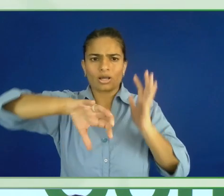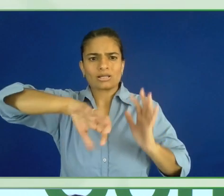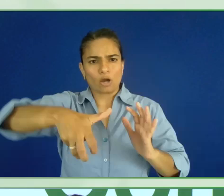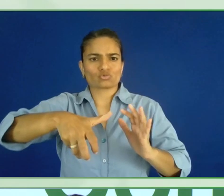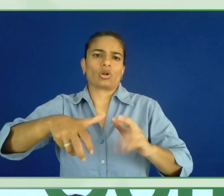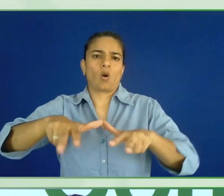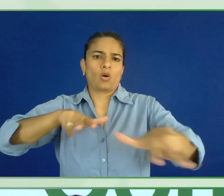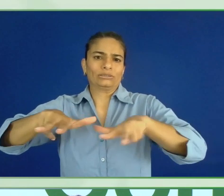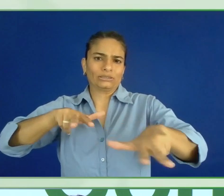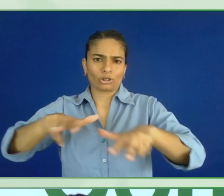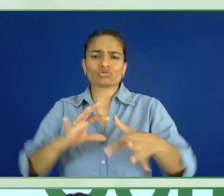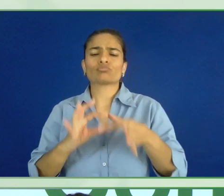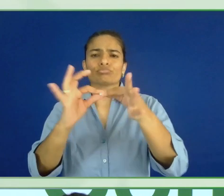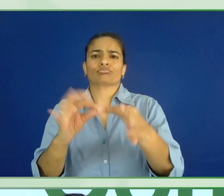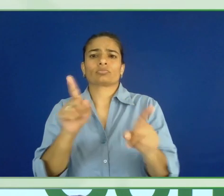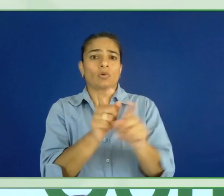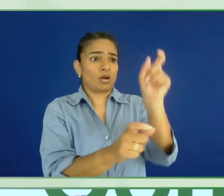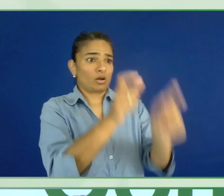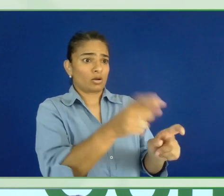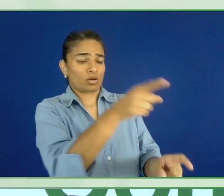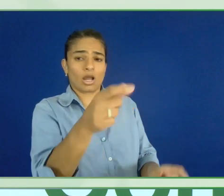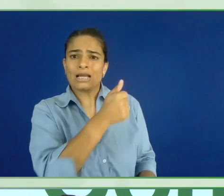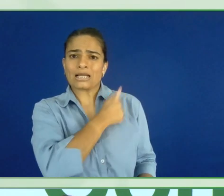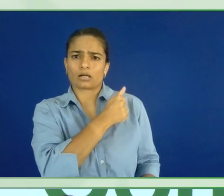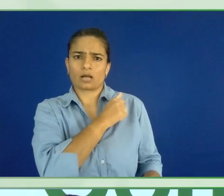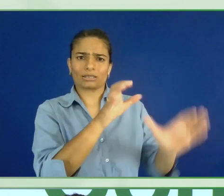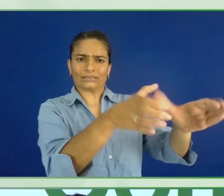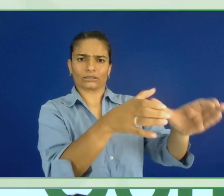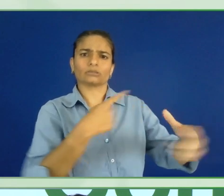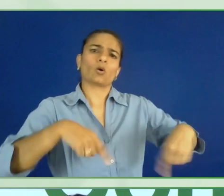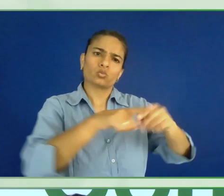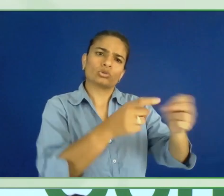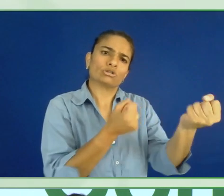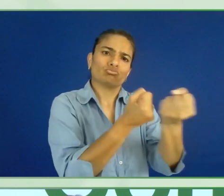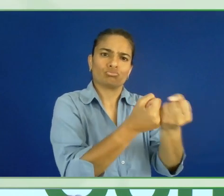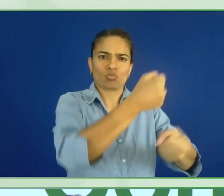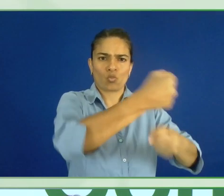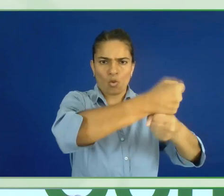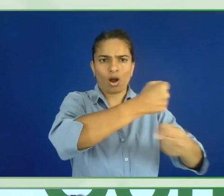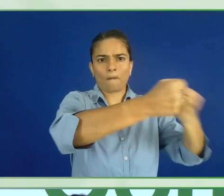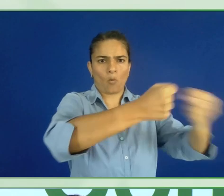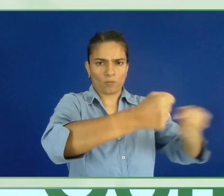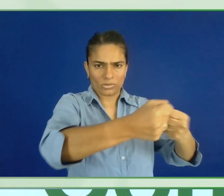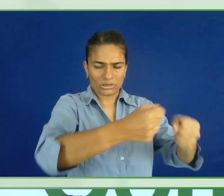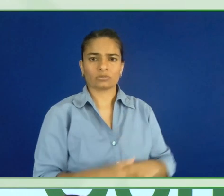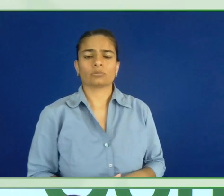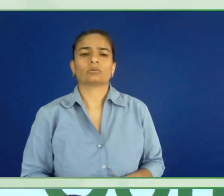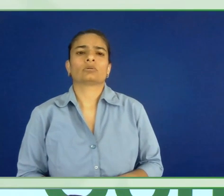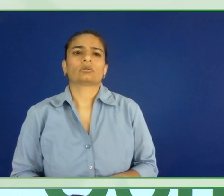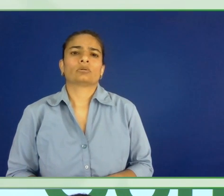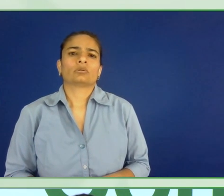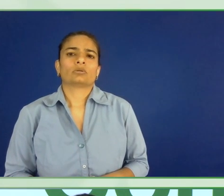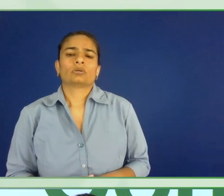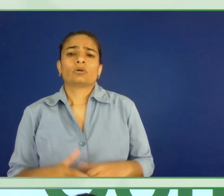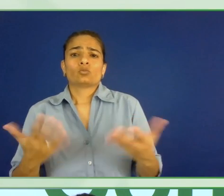employment sector in Canada. So supported employment in our context is providing the necessary supports and